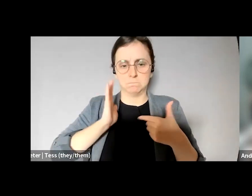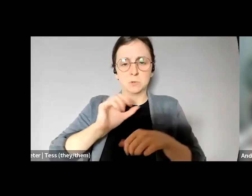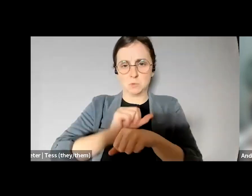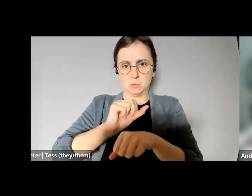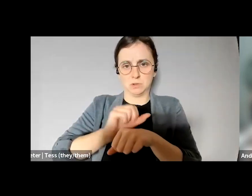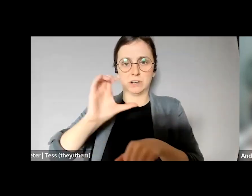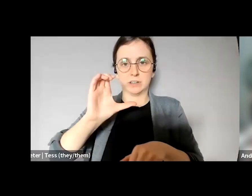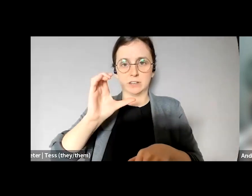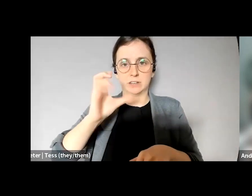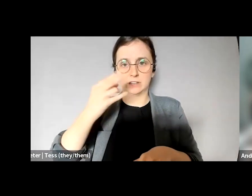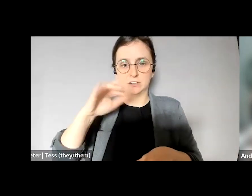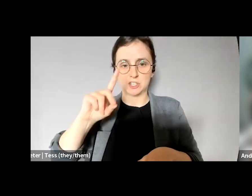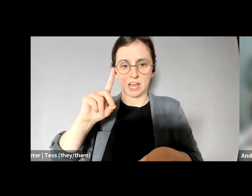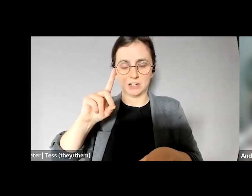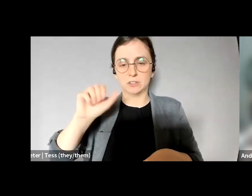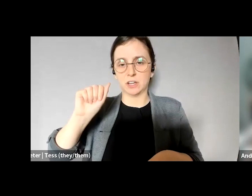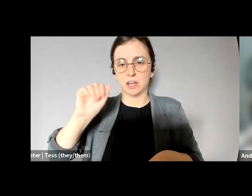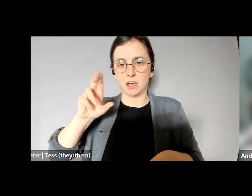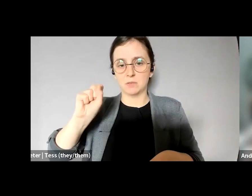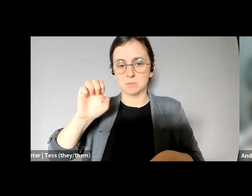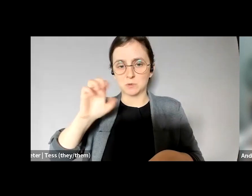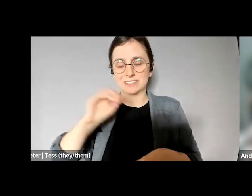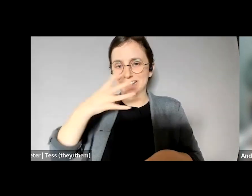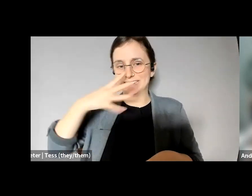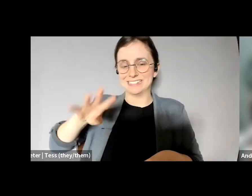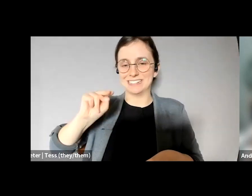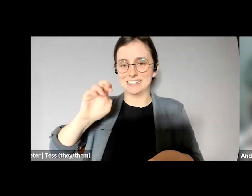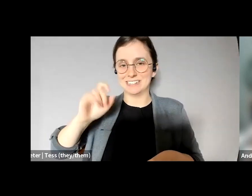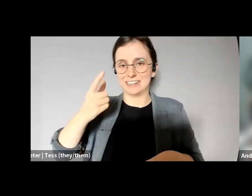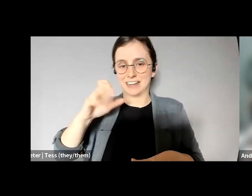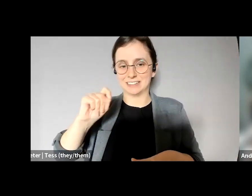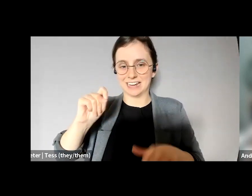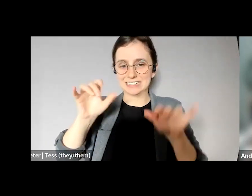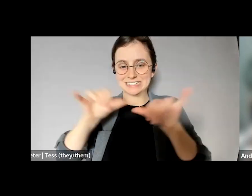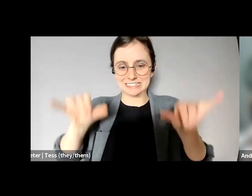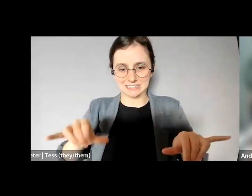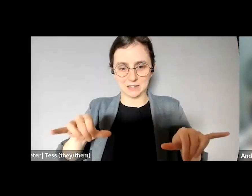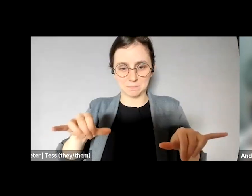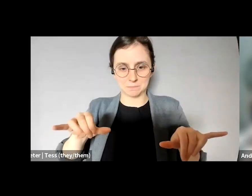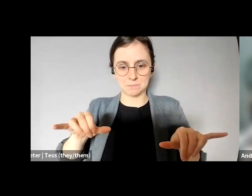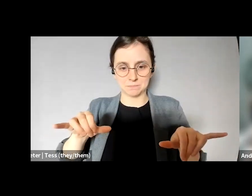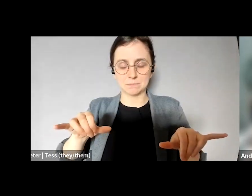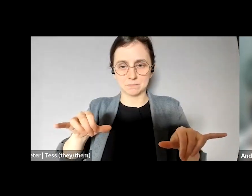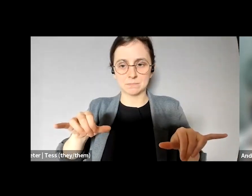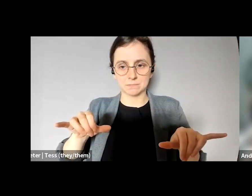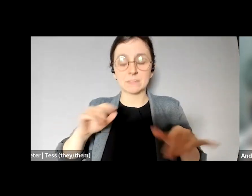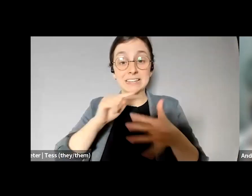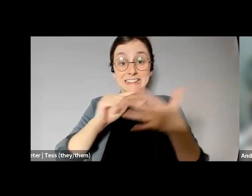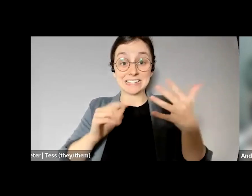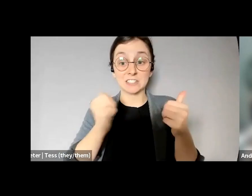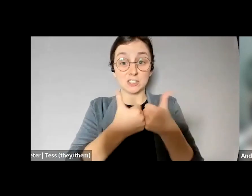neglect system and done research in that system. And these challenges and concerns have also been